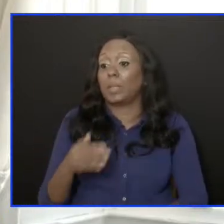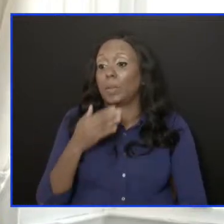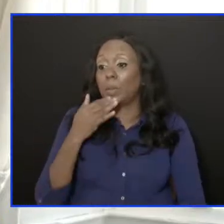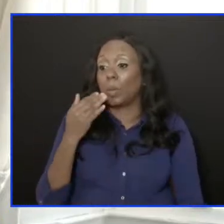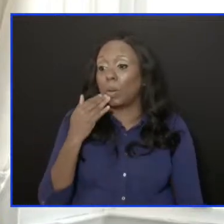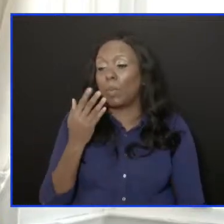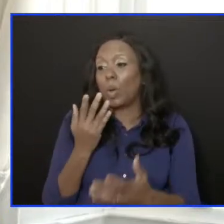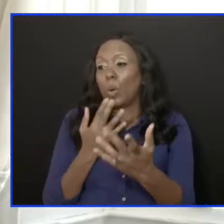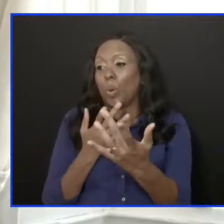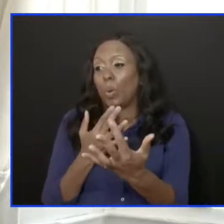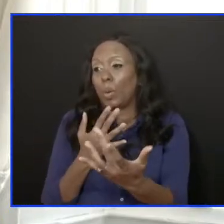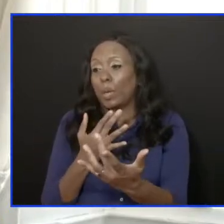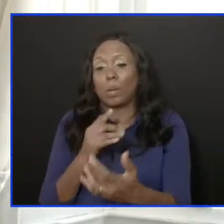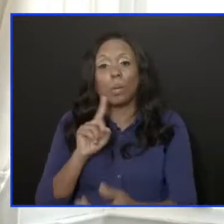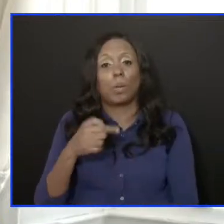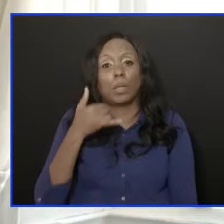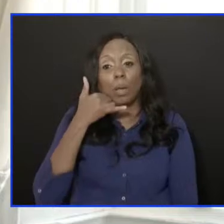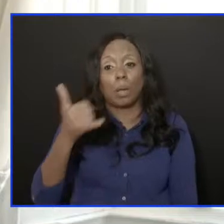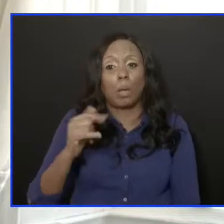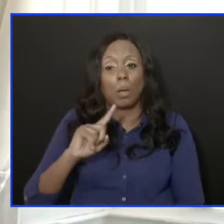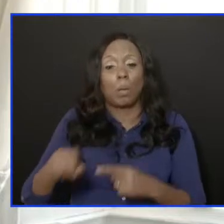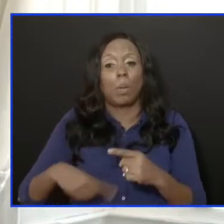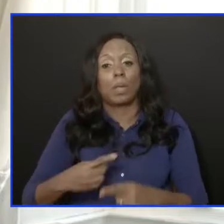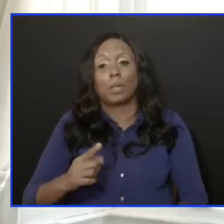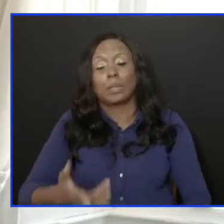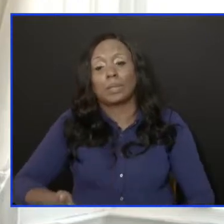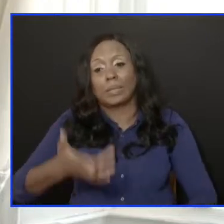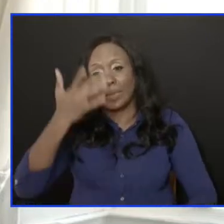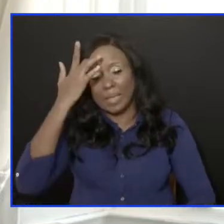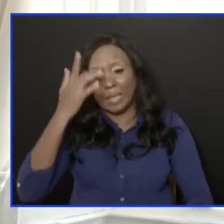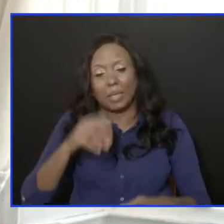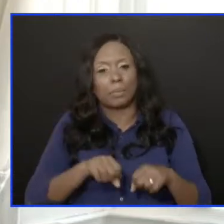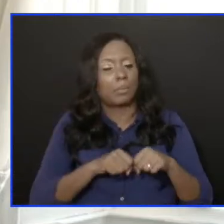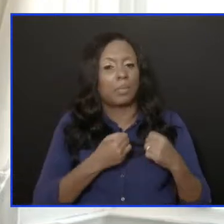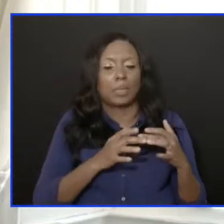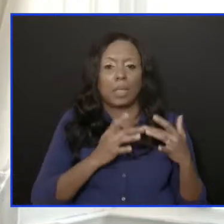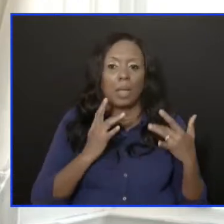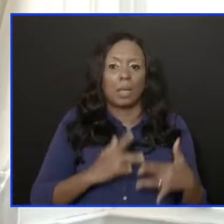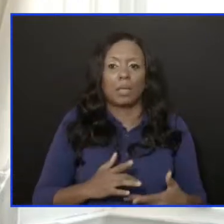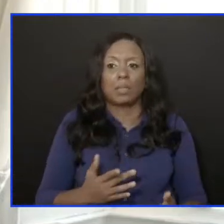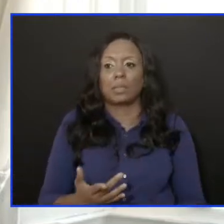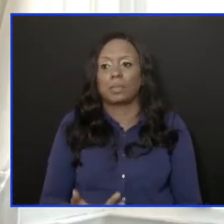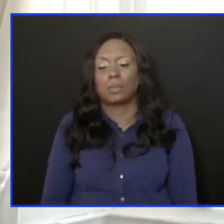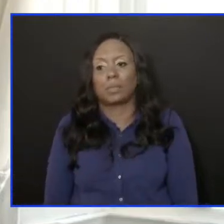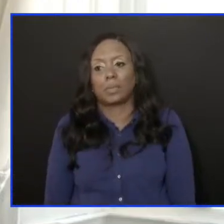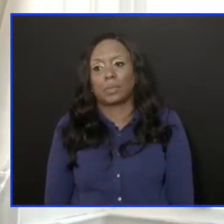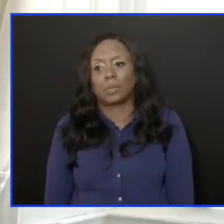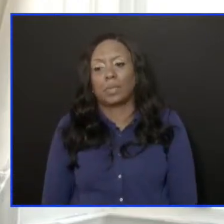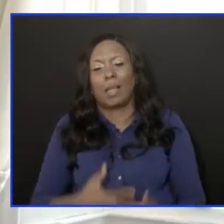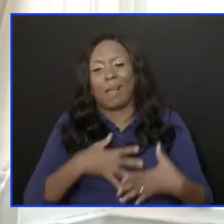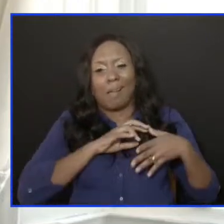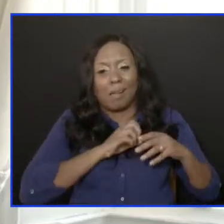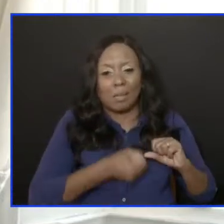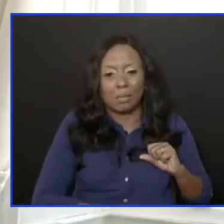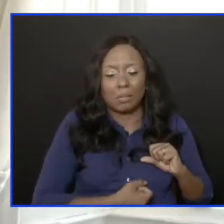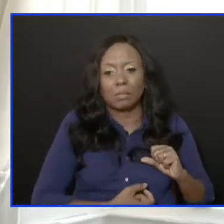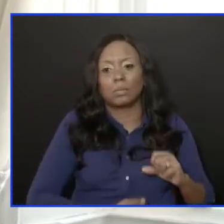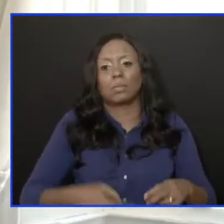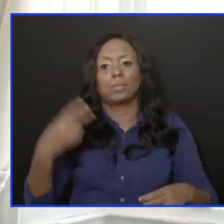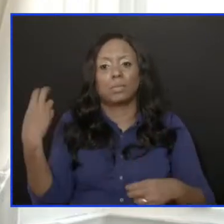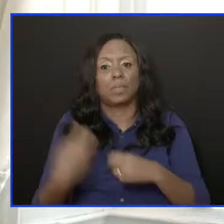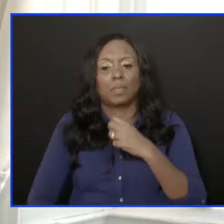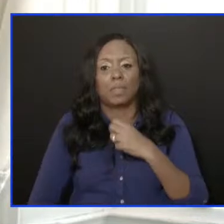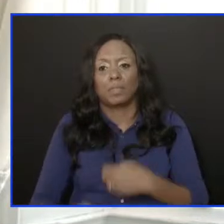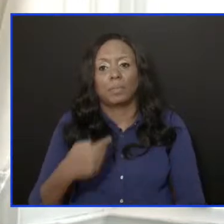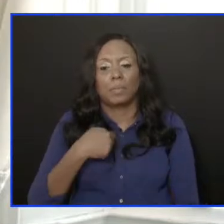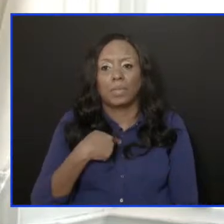then call when they're really at the brink. And it's really heartbreaking. It's heart-wrenching. It's difficult for us